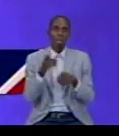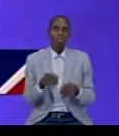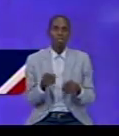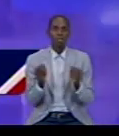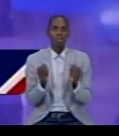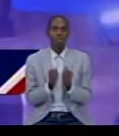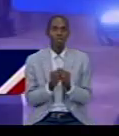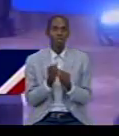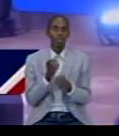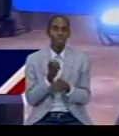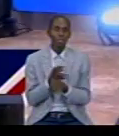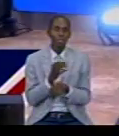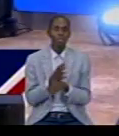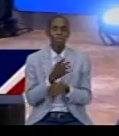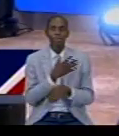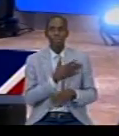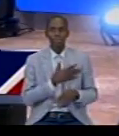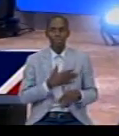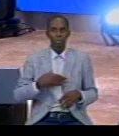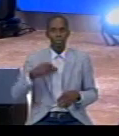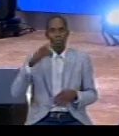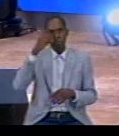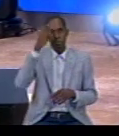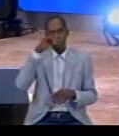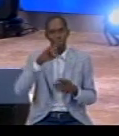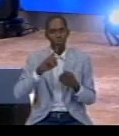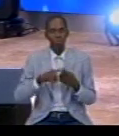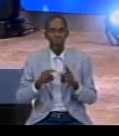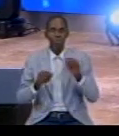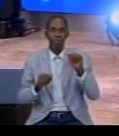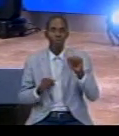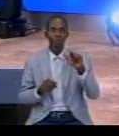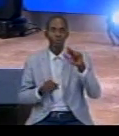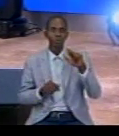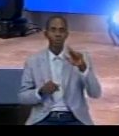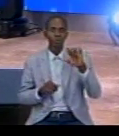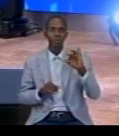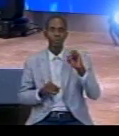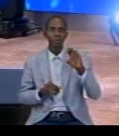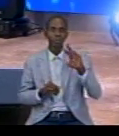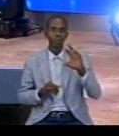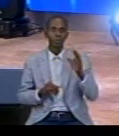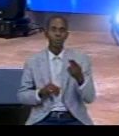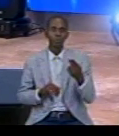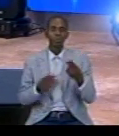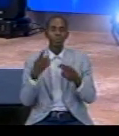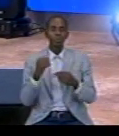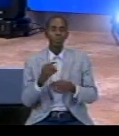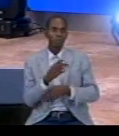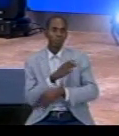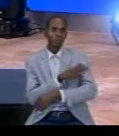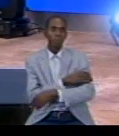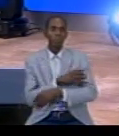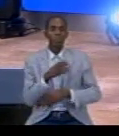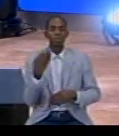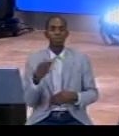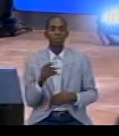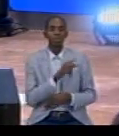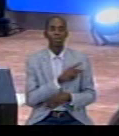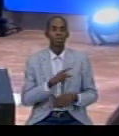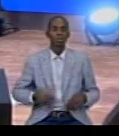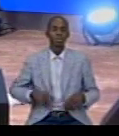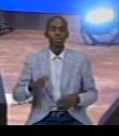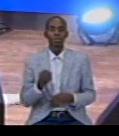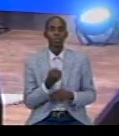Daniel answered with counsel and wisdom to Arioch, the captain of the